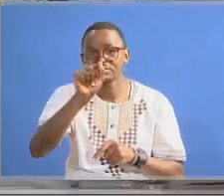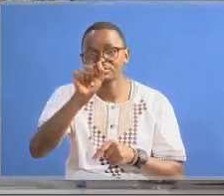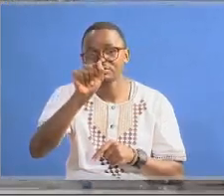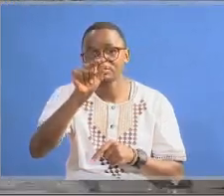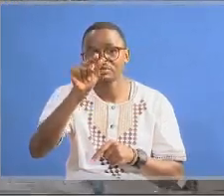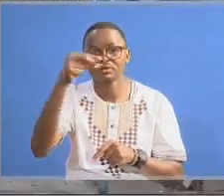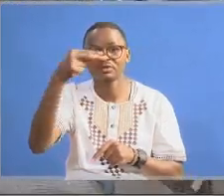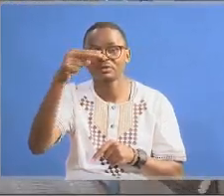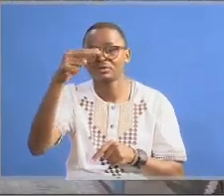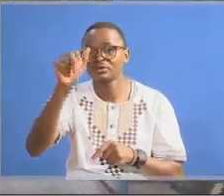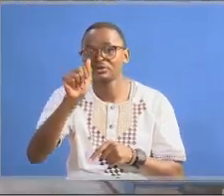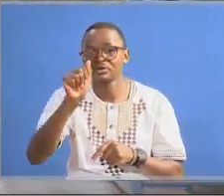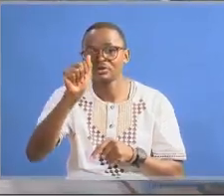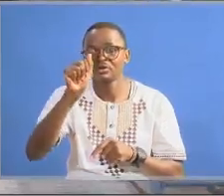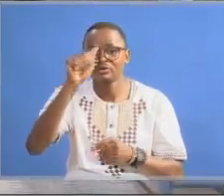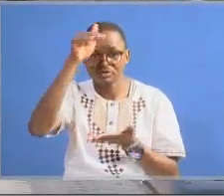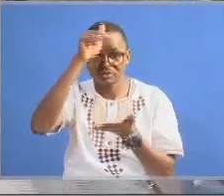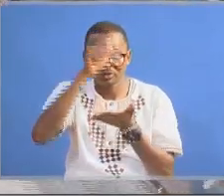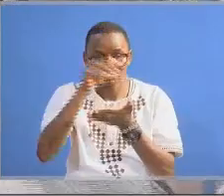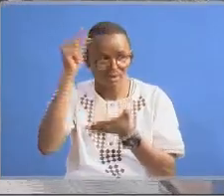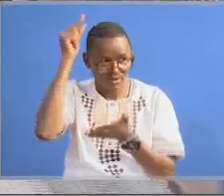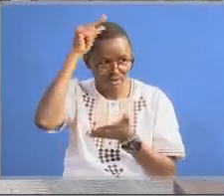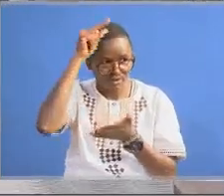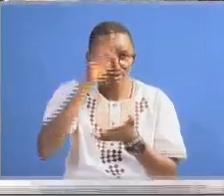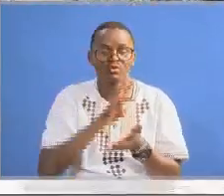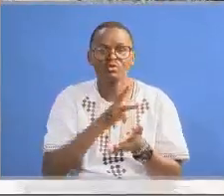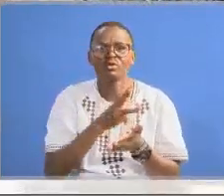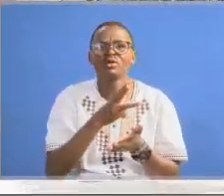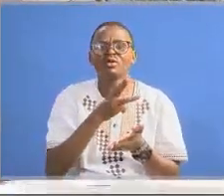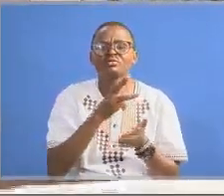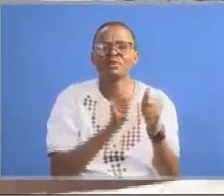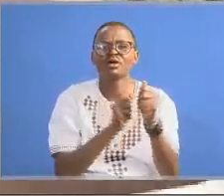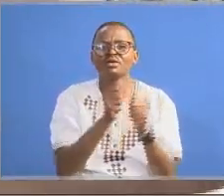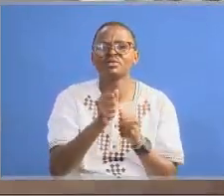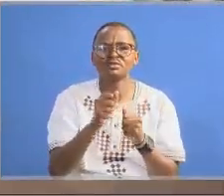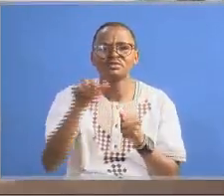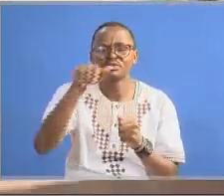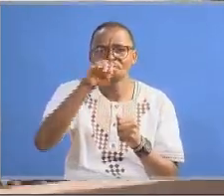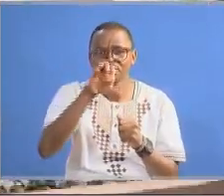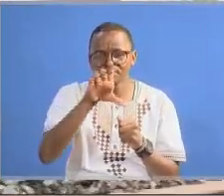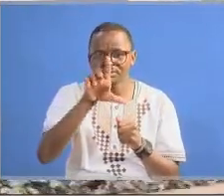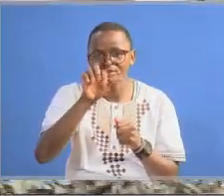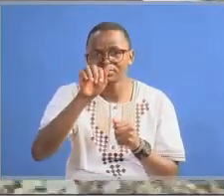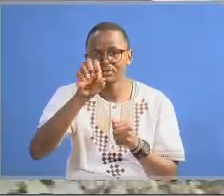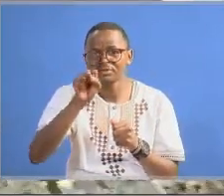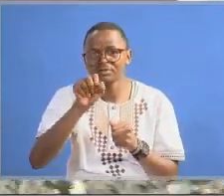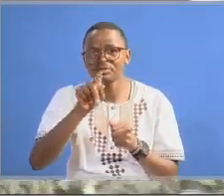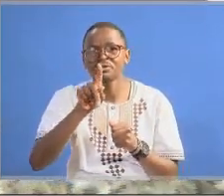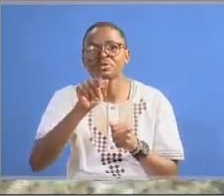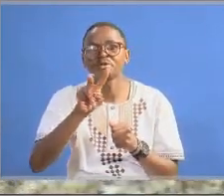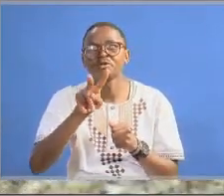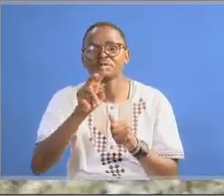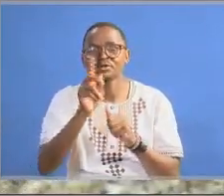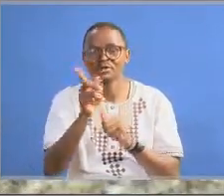curb substandard postgraduate degrees will come to pass. Elias Ombogo, KUTV, Nairobi.